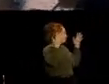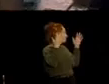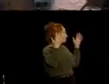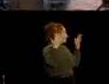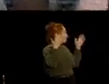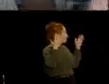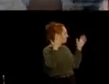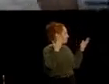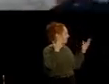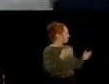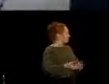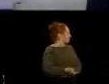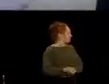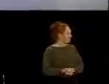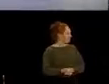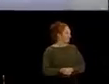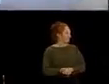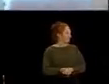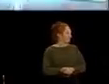us.